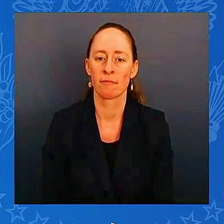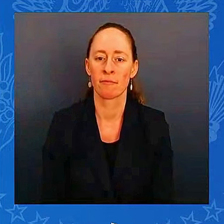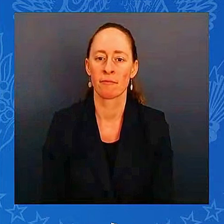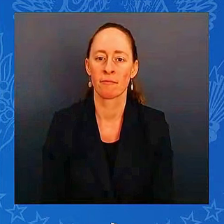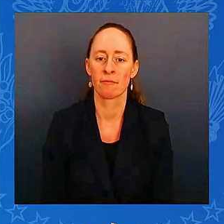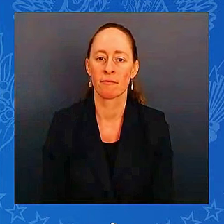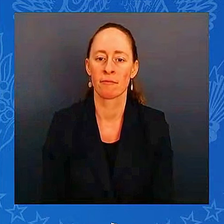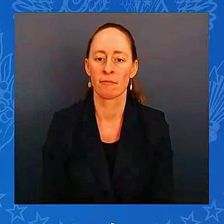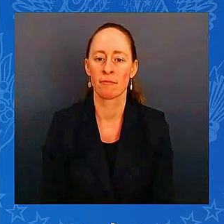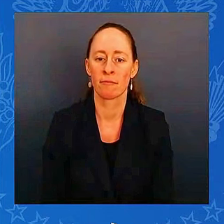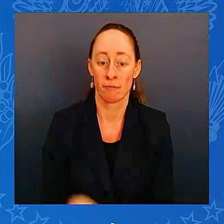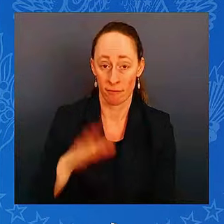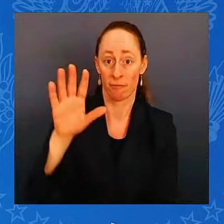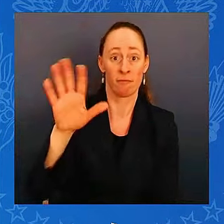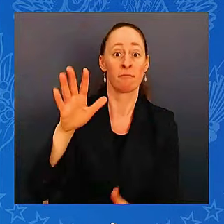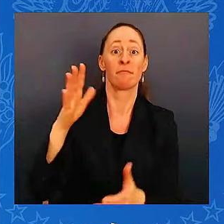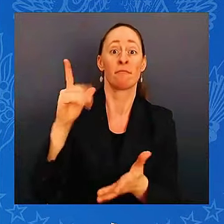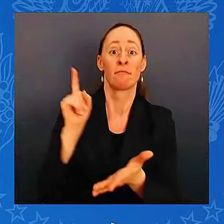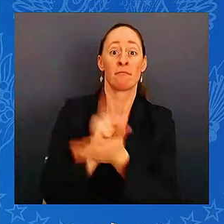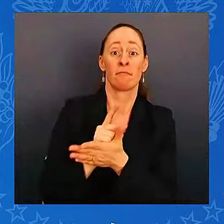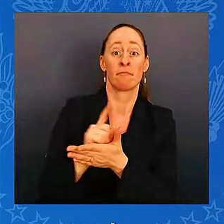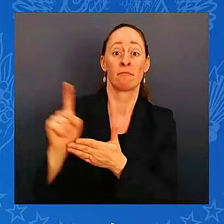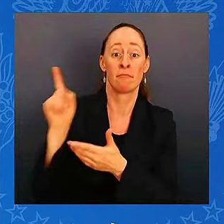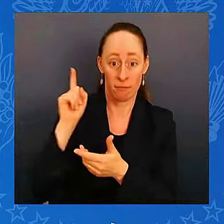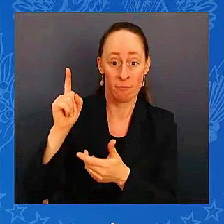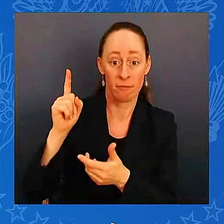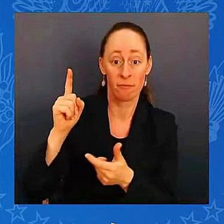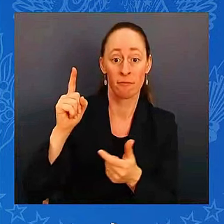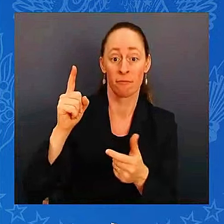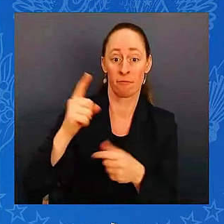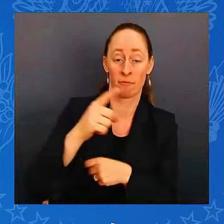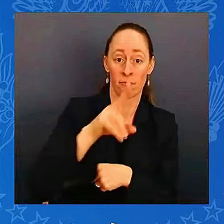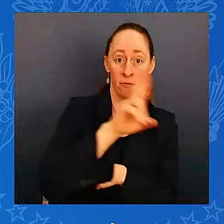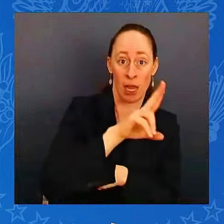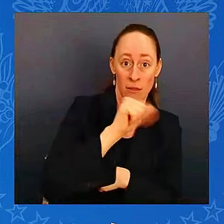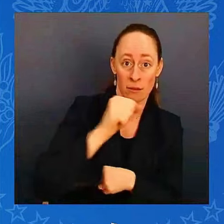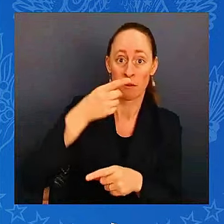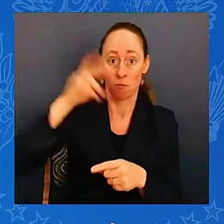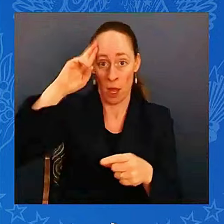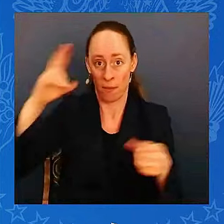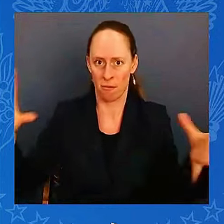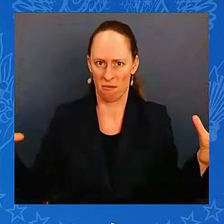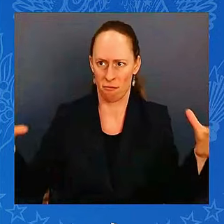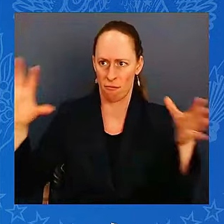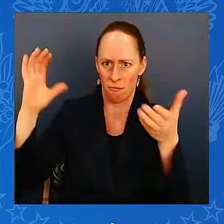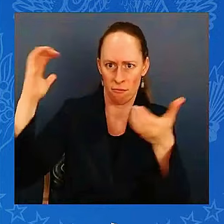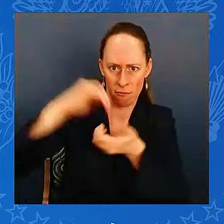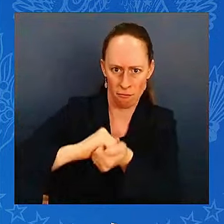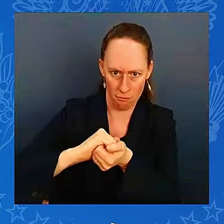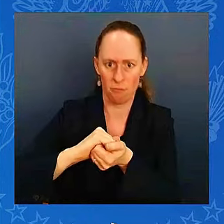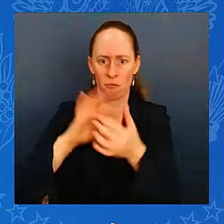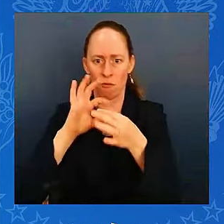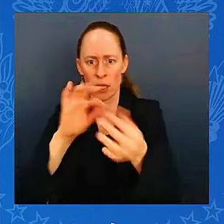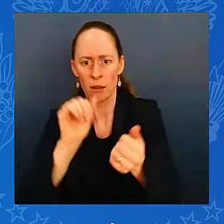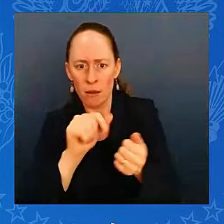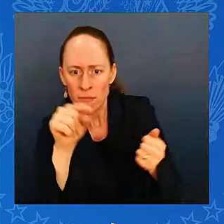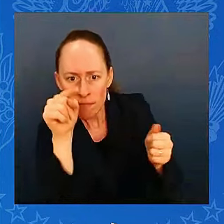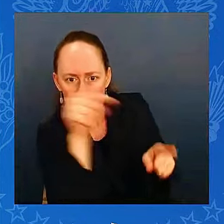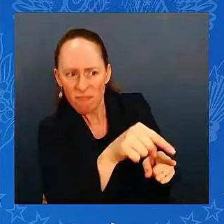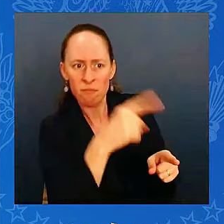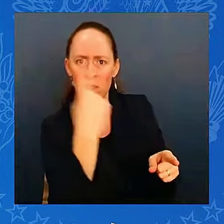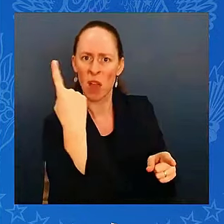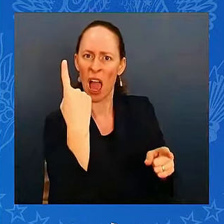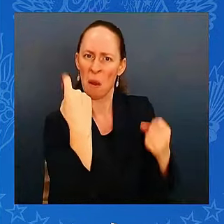operation between Dominican and U.S. law enforcement agencies dismantled a powerful international drug trafficking